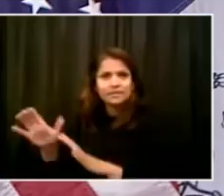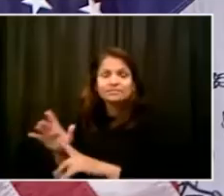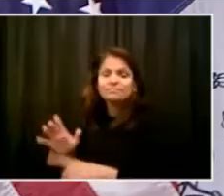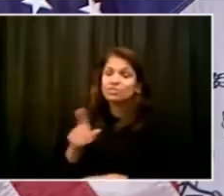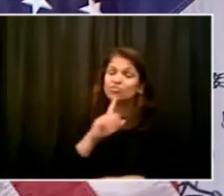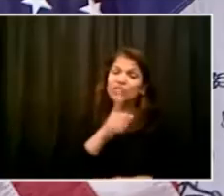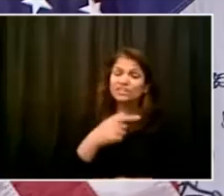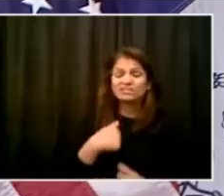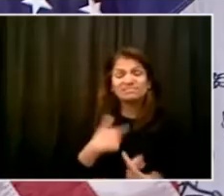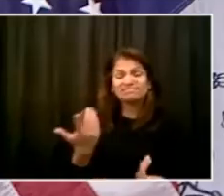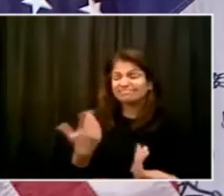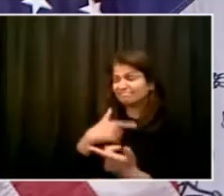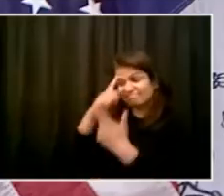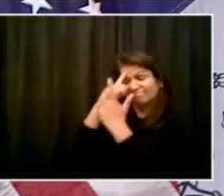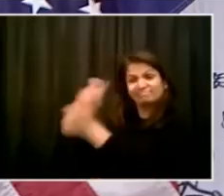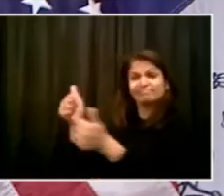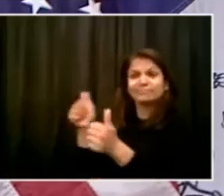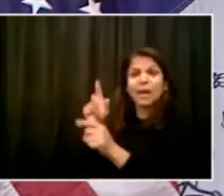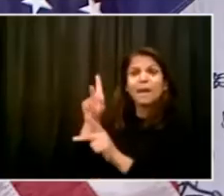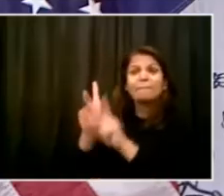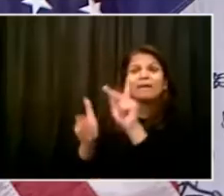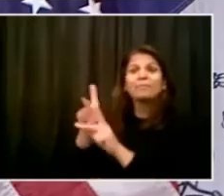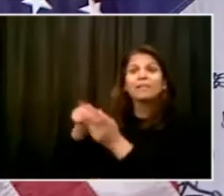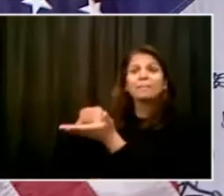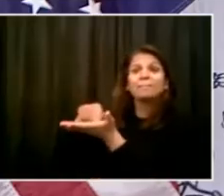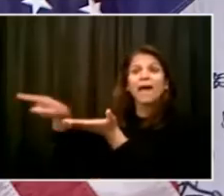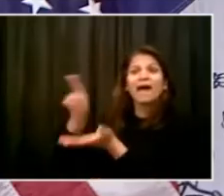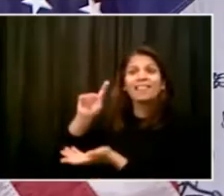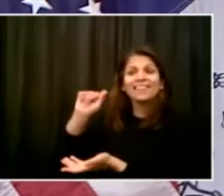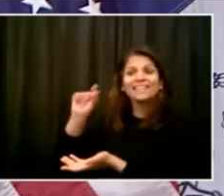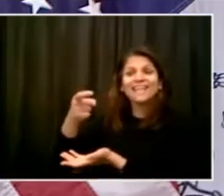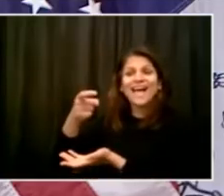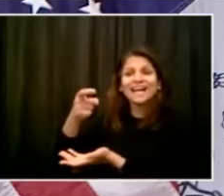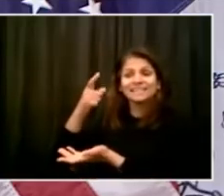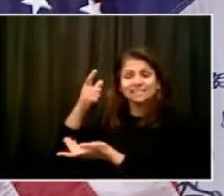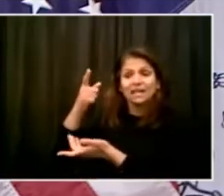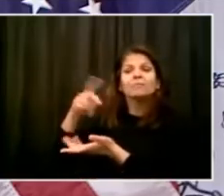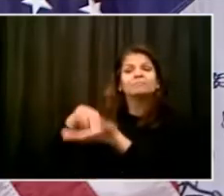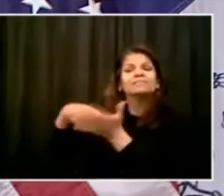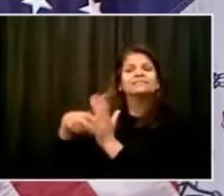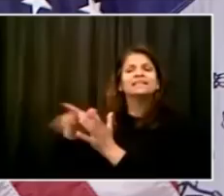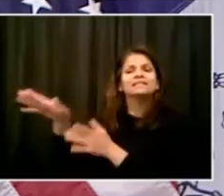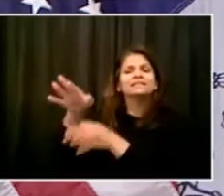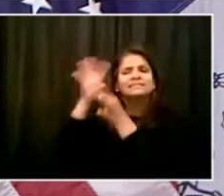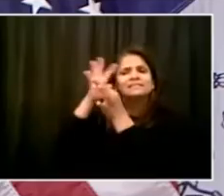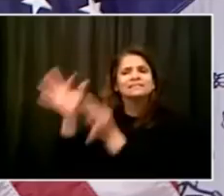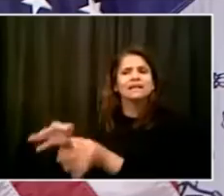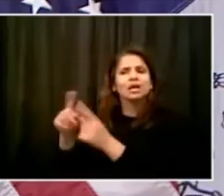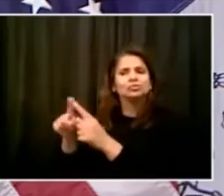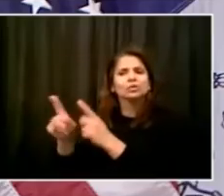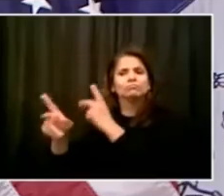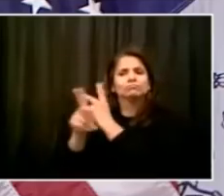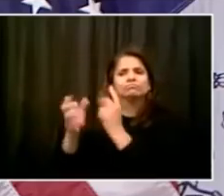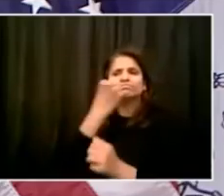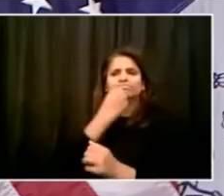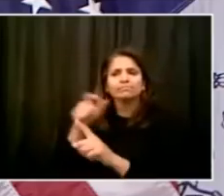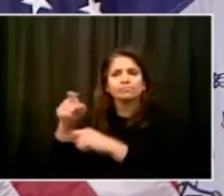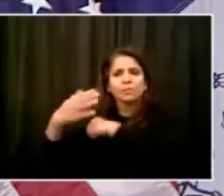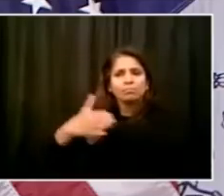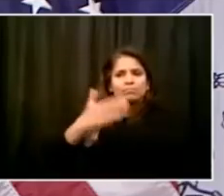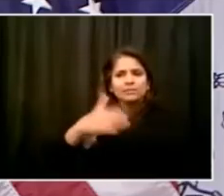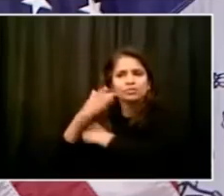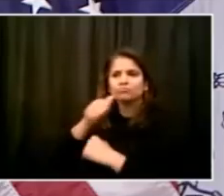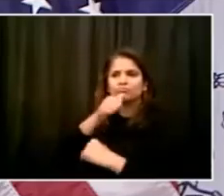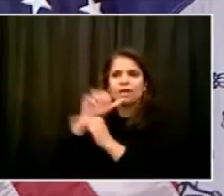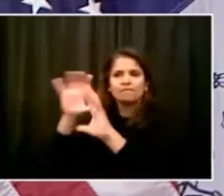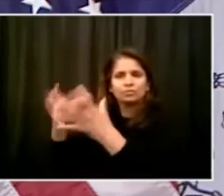To get to our beaches, a vast majority of people are going to take subways and buses. That creates crowding there and then crowding on the